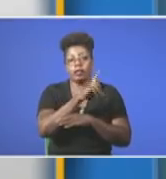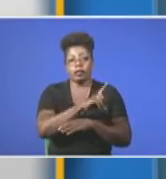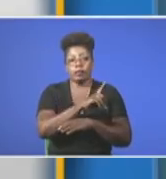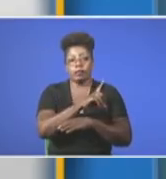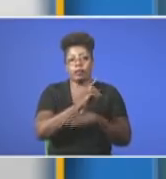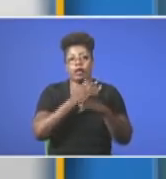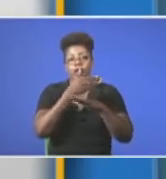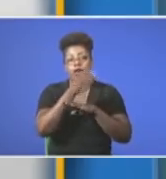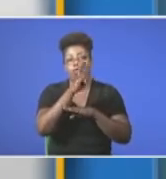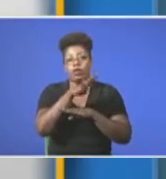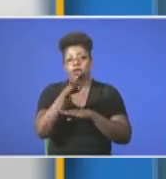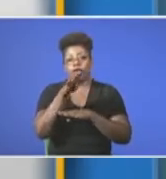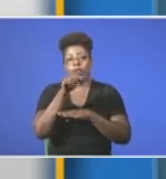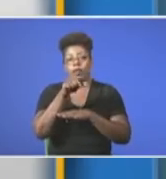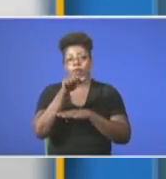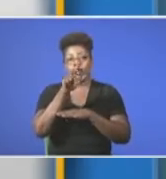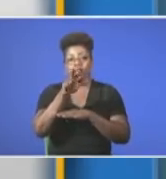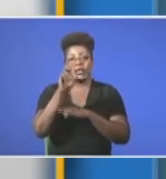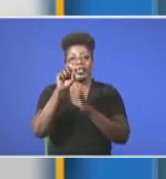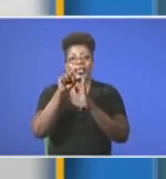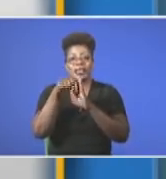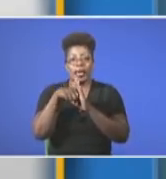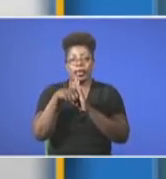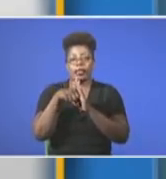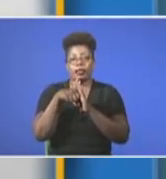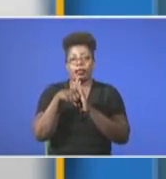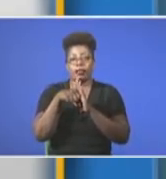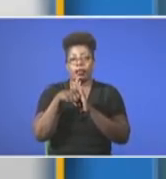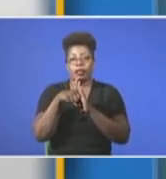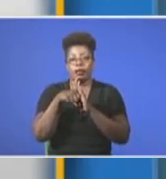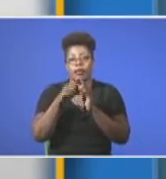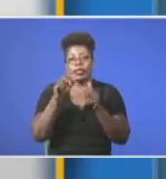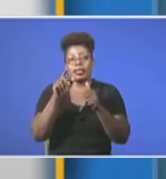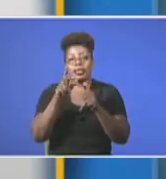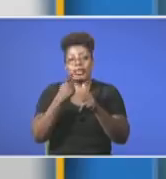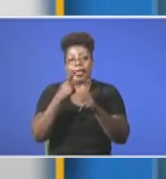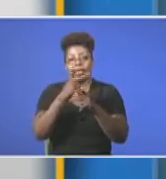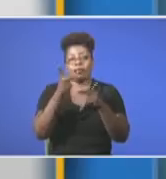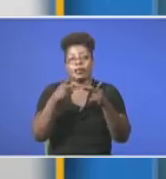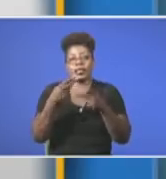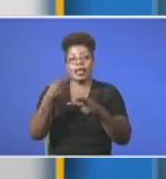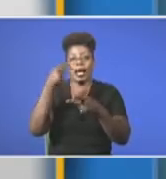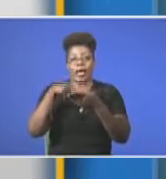in 44.43 seconds, almost a second clear of second place. In